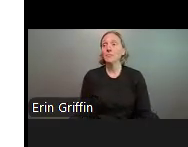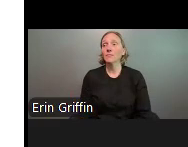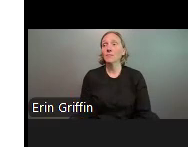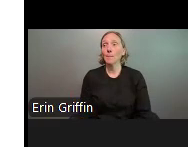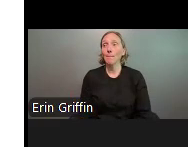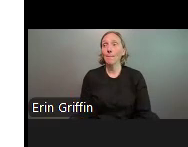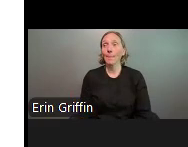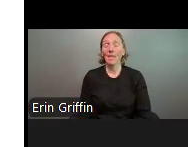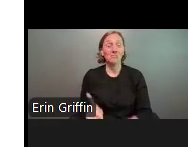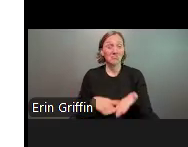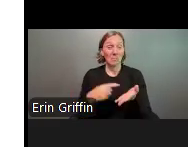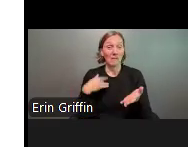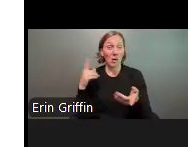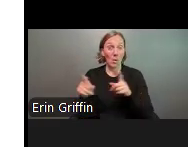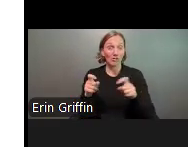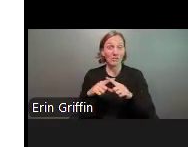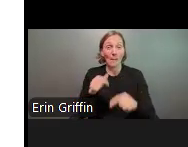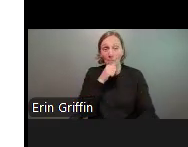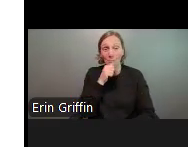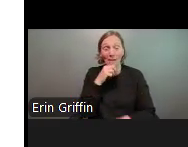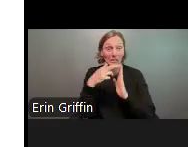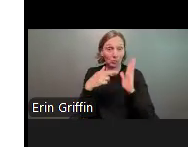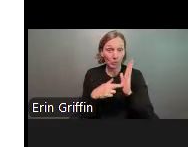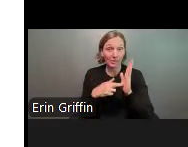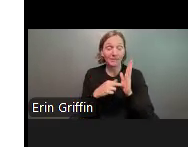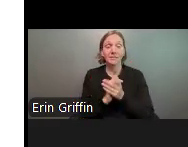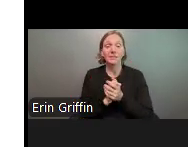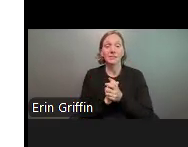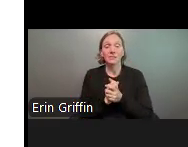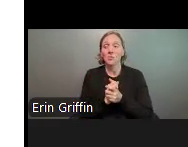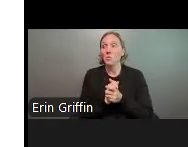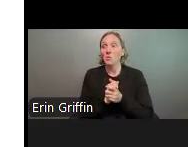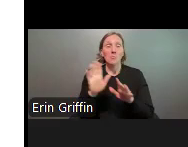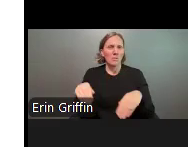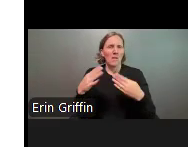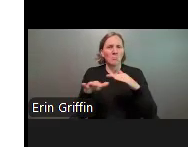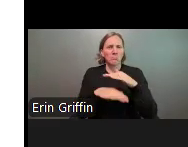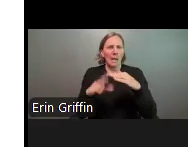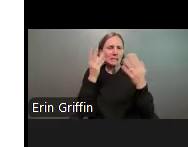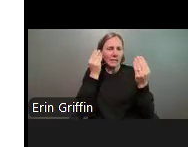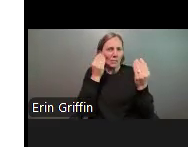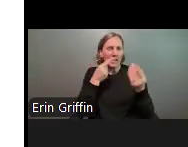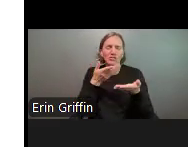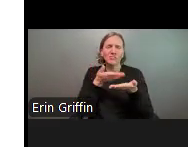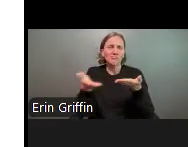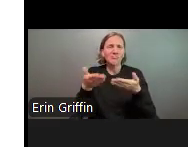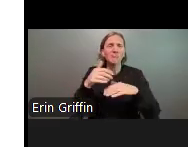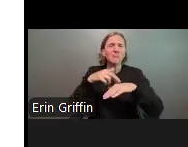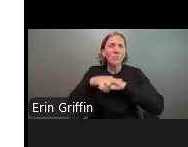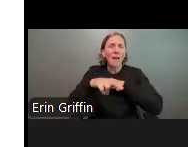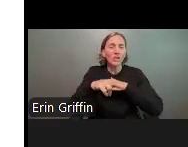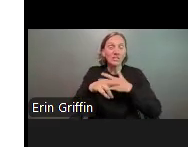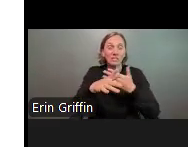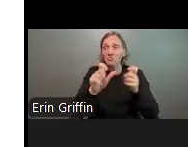around privacy rules for this program, so we want to just put some basic information and give you more references to dive into